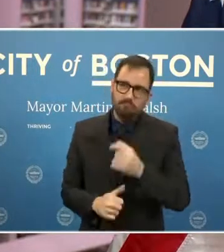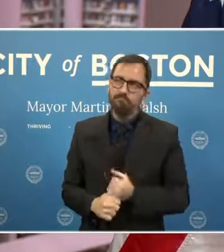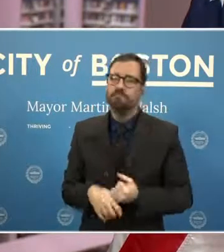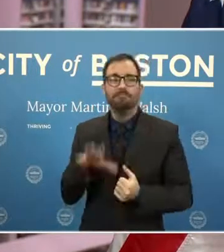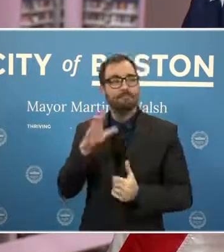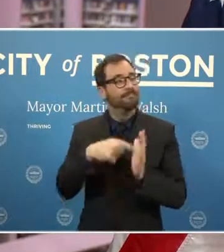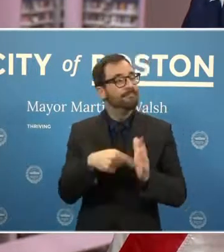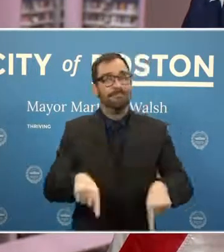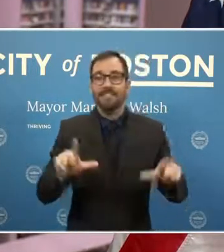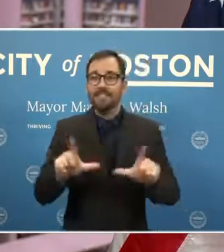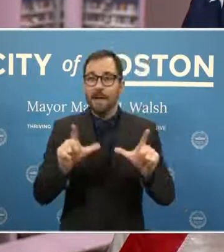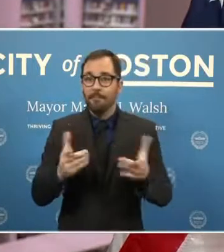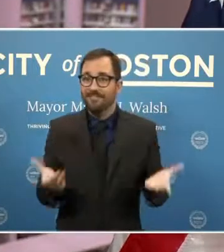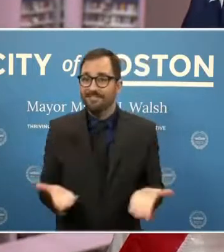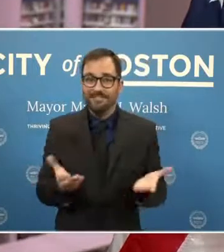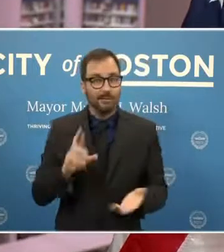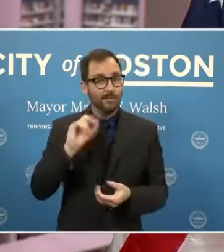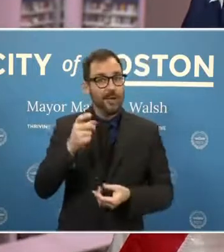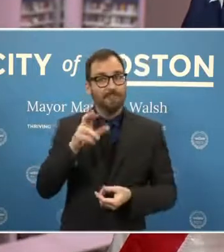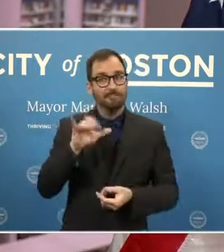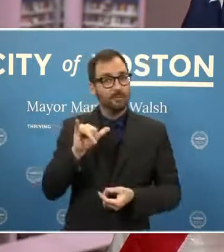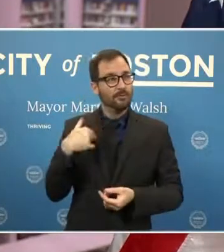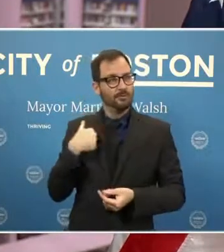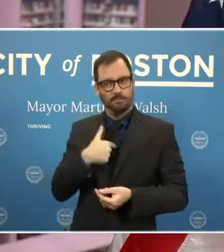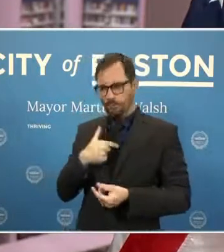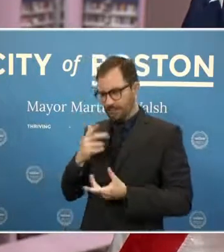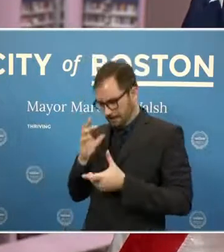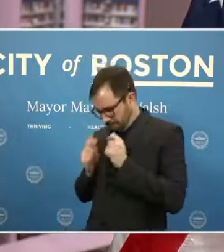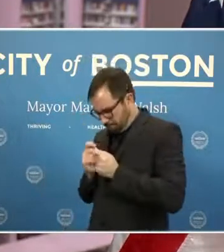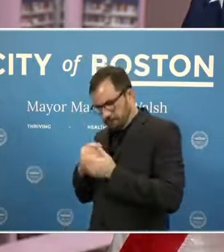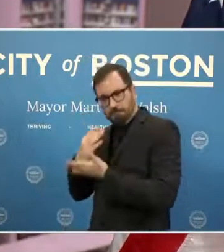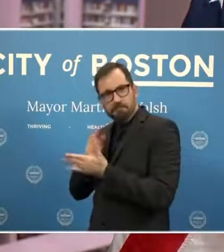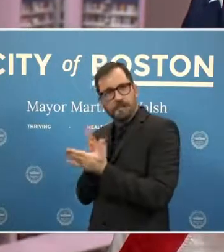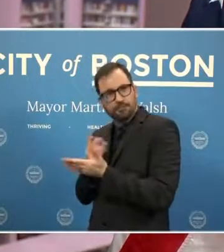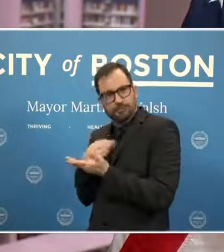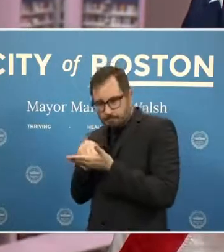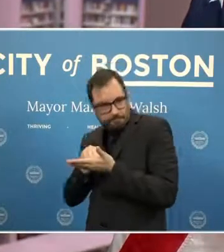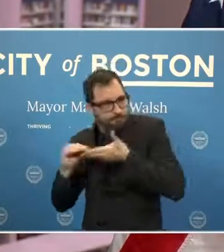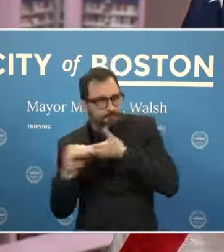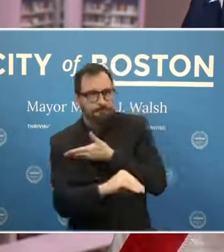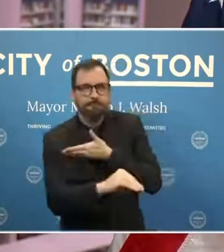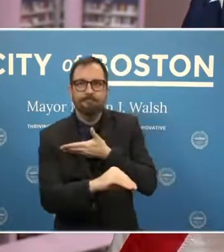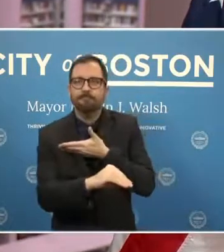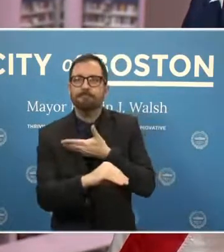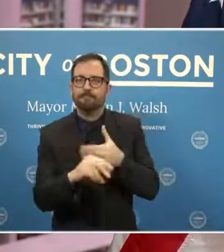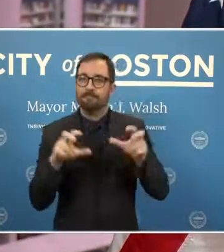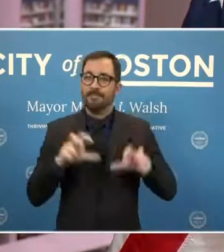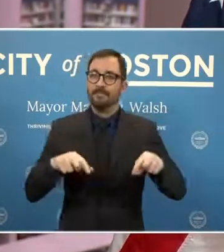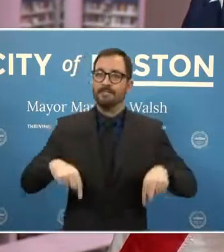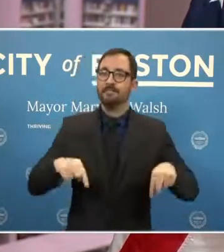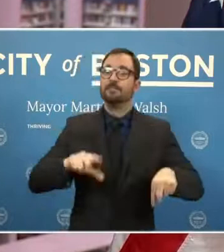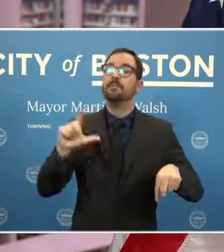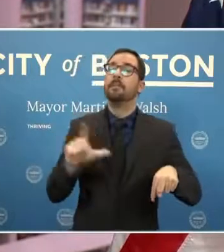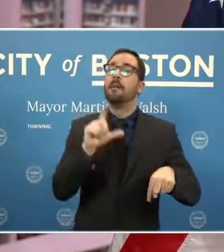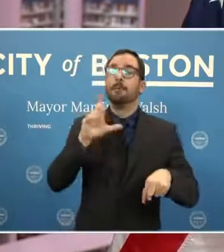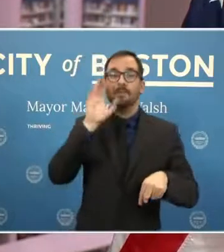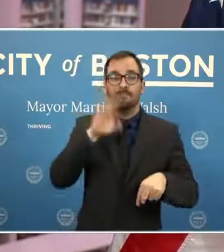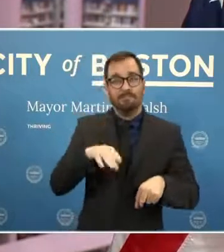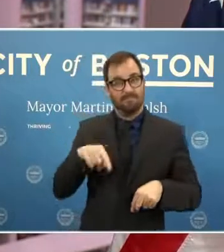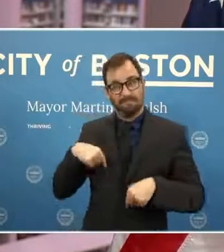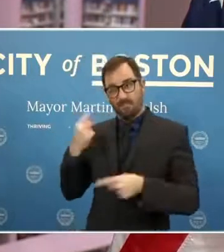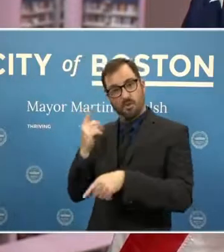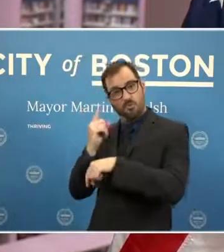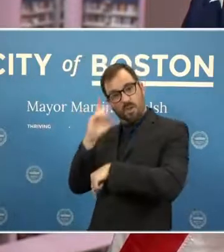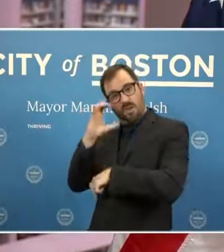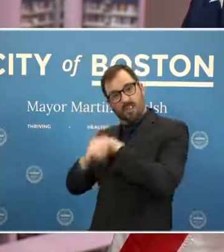biggest upgrade for Boston Library since the branch system was created over 100 years ago. You'll see it completely rebuilt parks